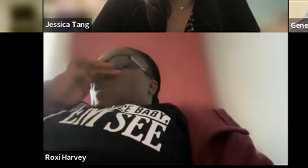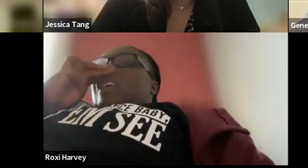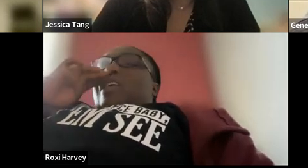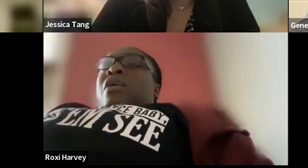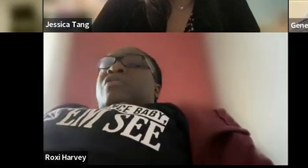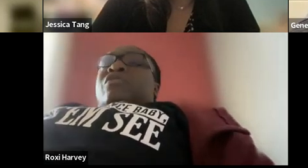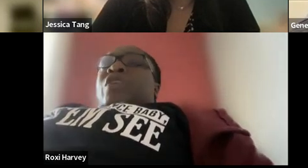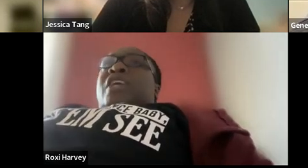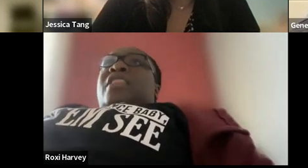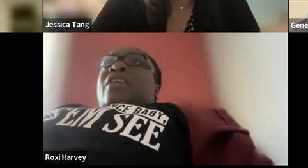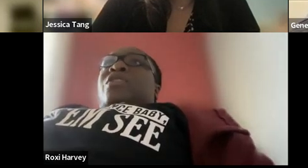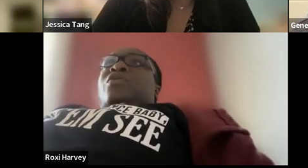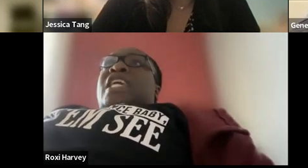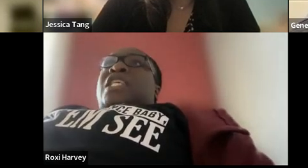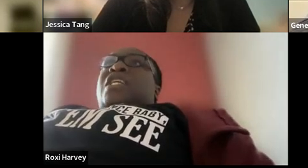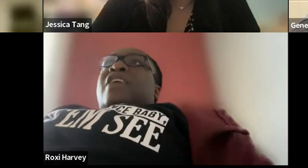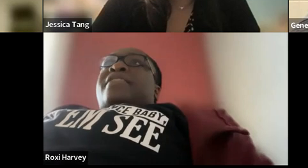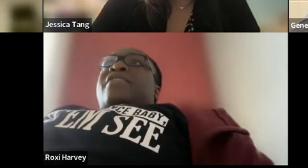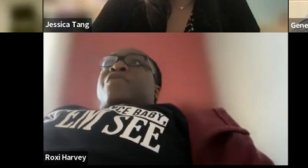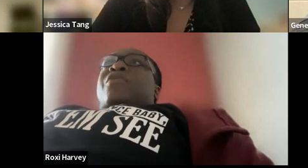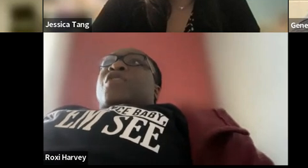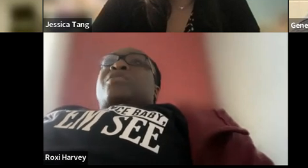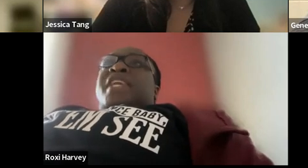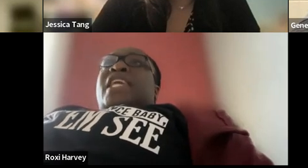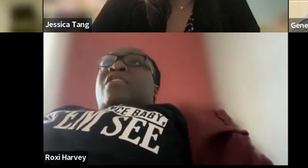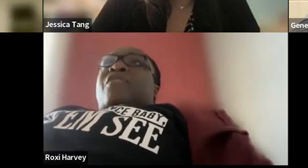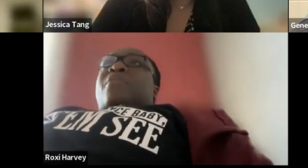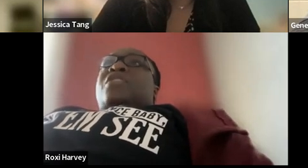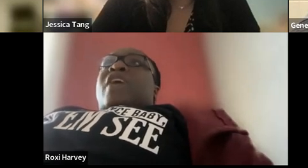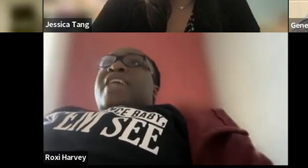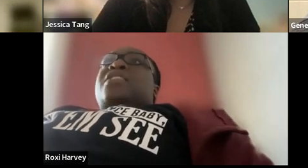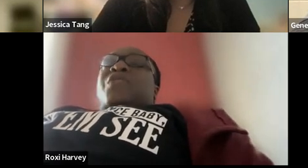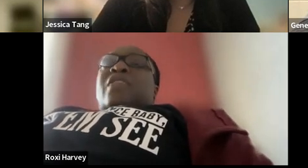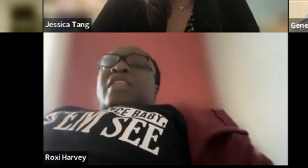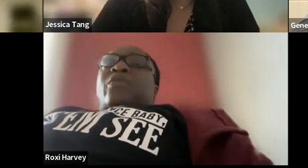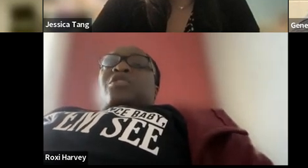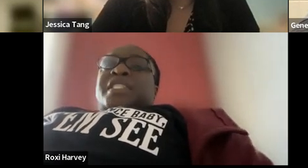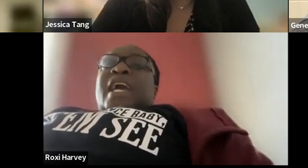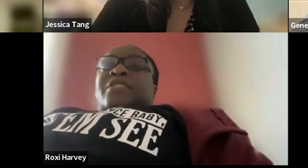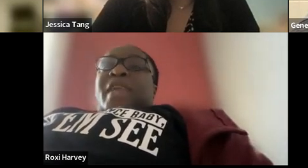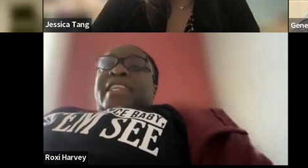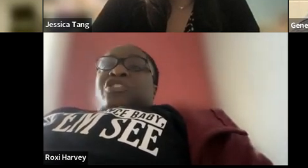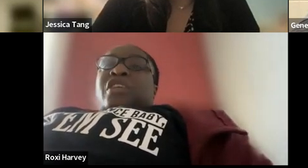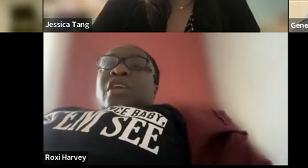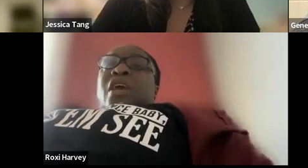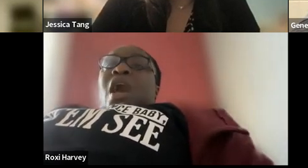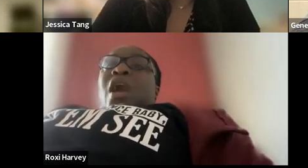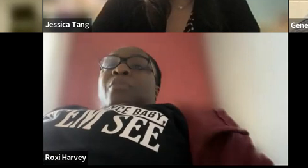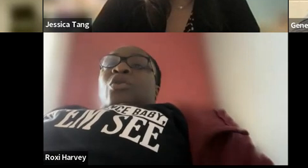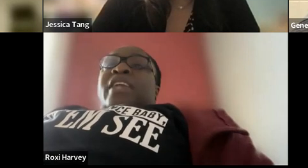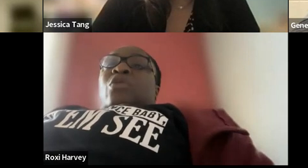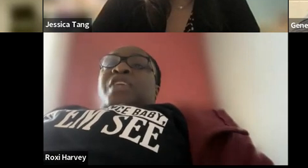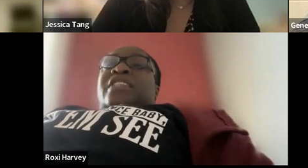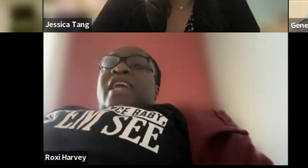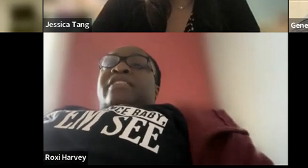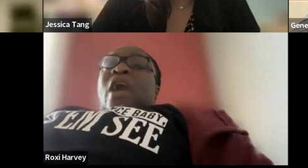I just want to really highlight what Jose said, because I said from the first meeting, families were asking for other languages besides Spanish. Mm-hmm.